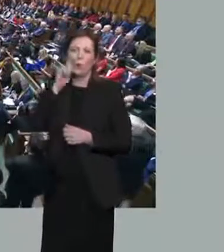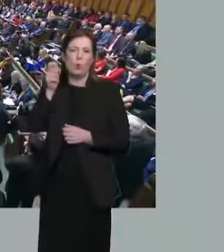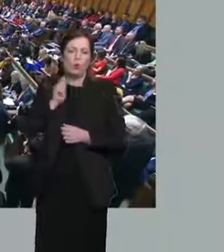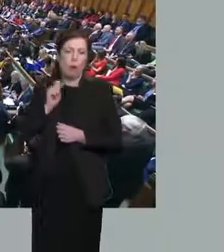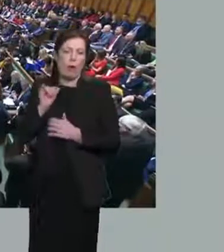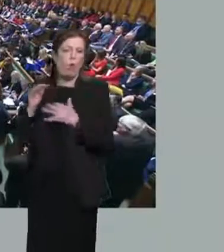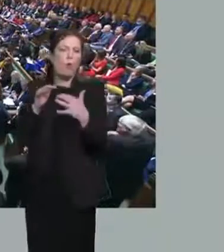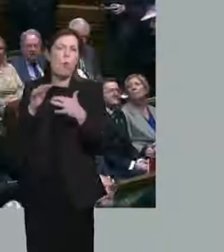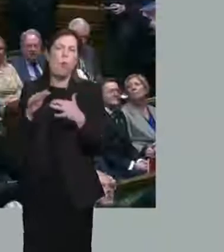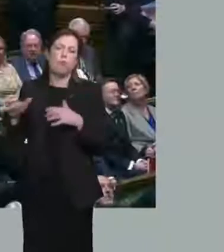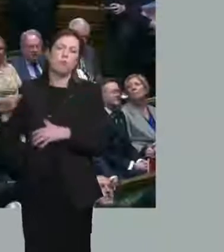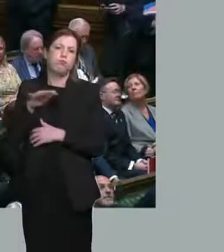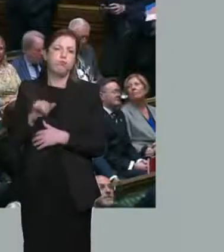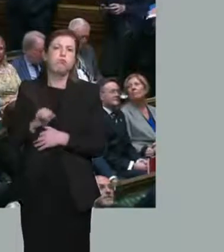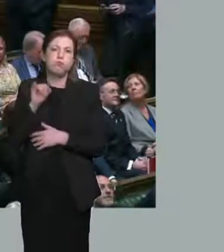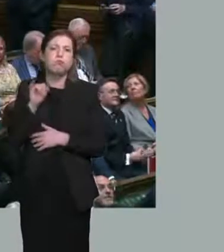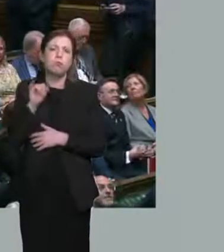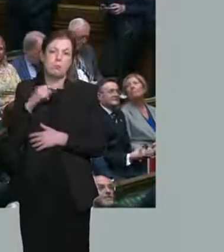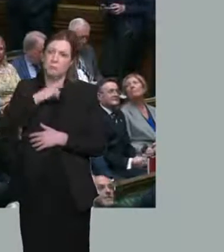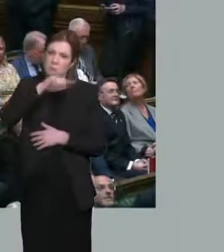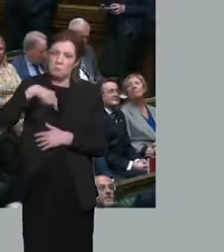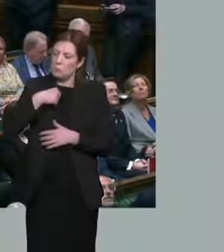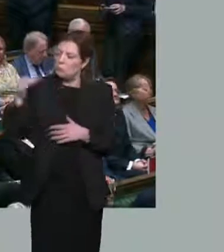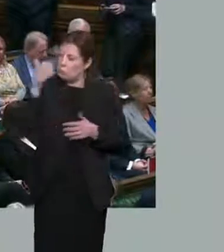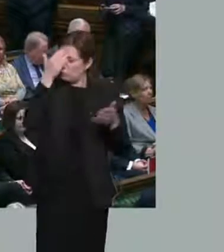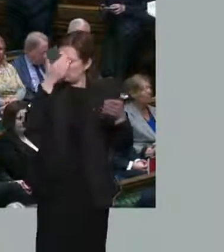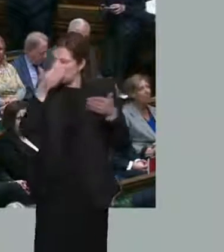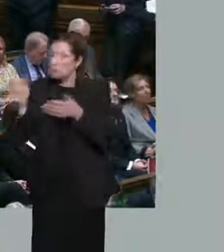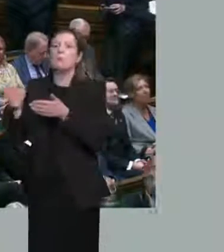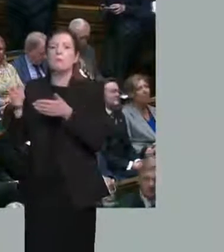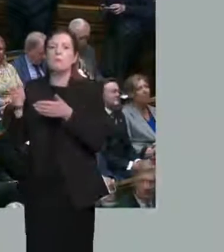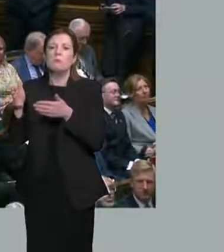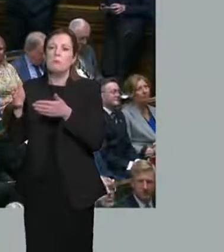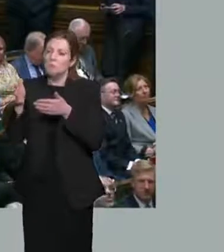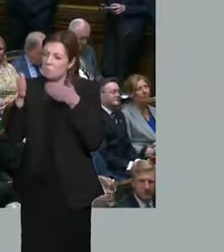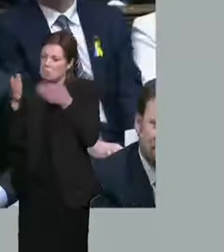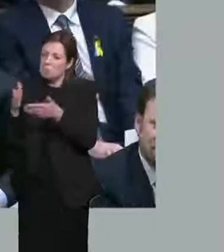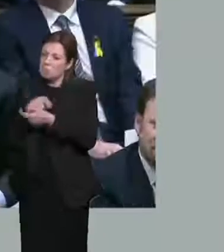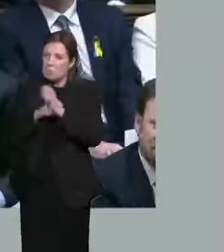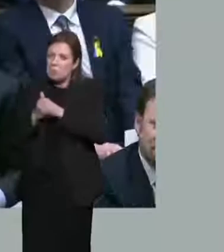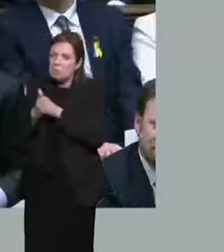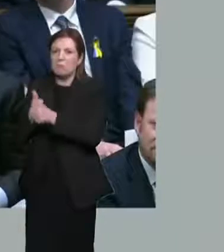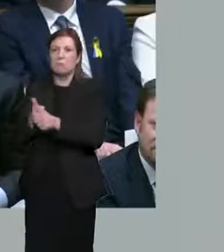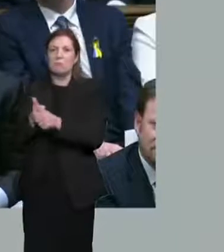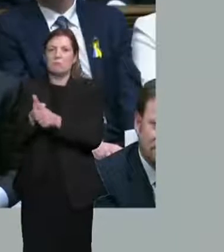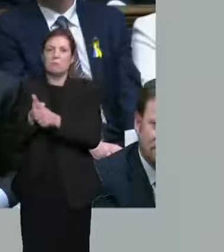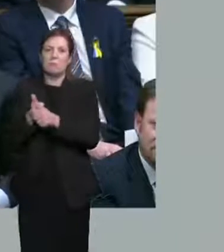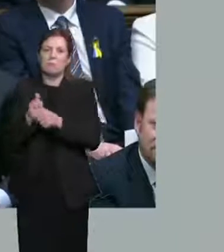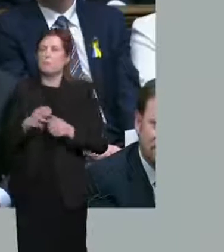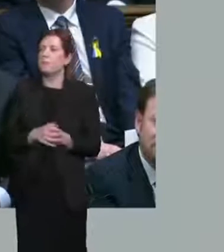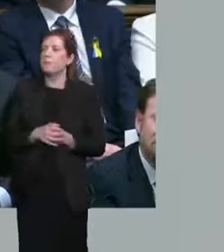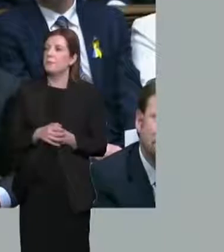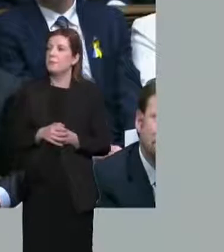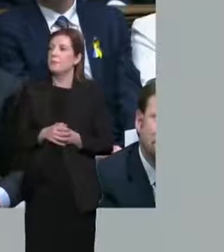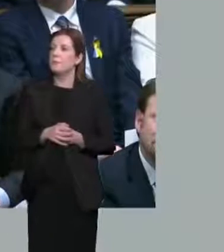must be central to our focus, and we should do all possible to stand together in support. A war in Europe also has